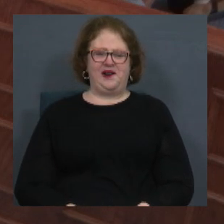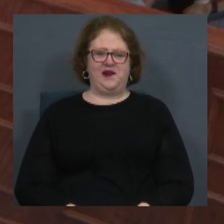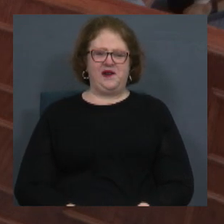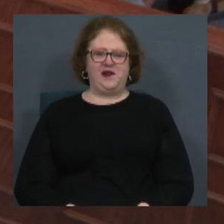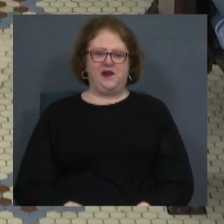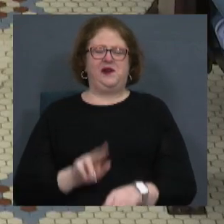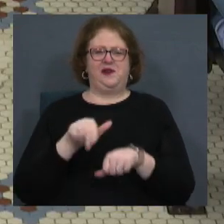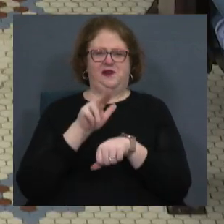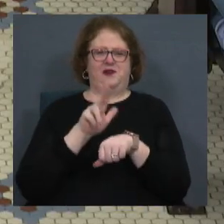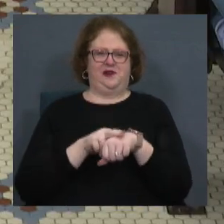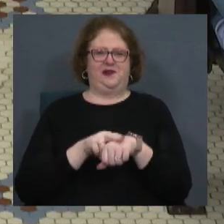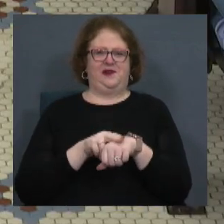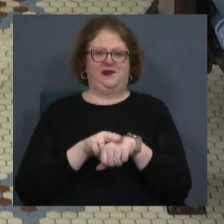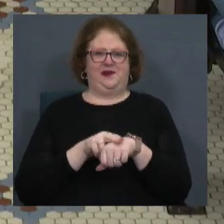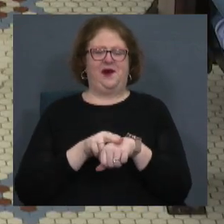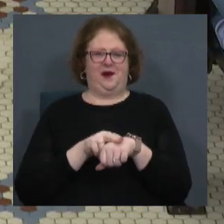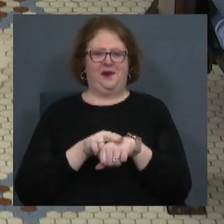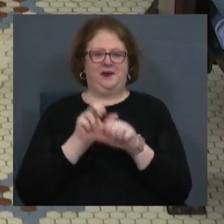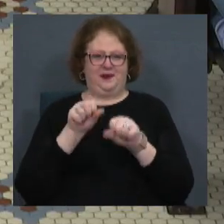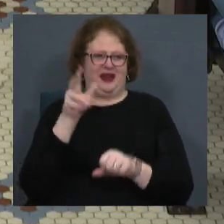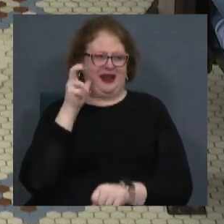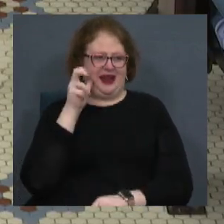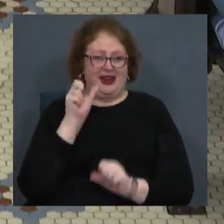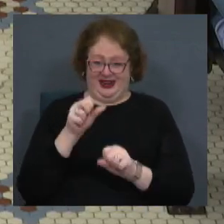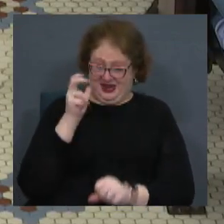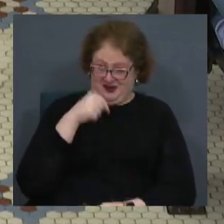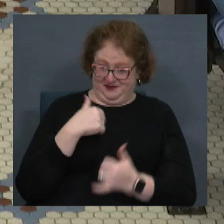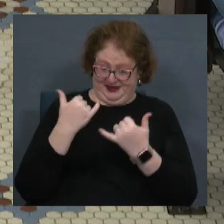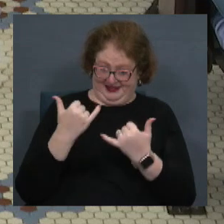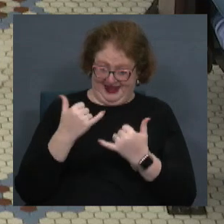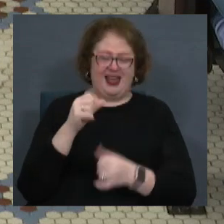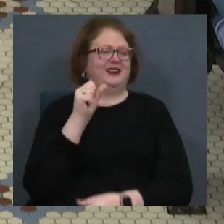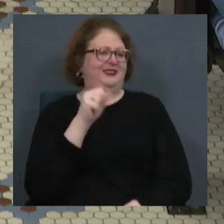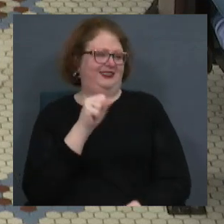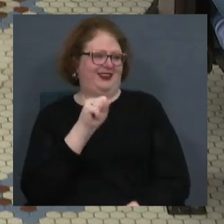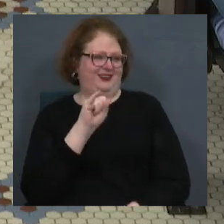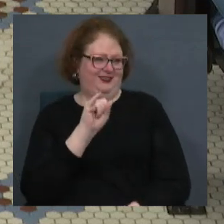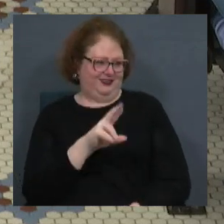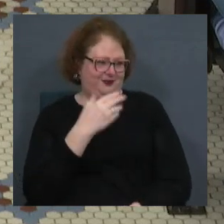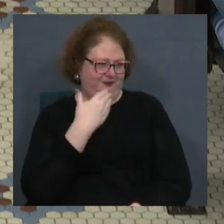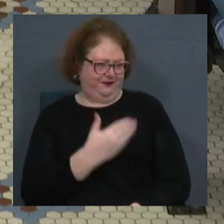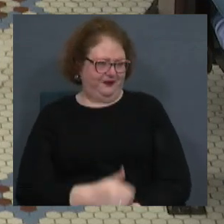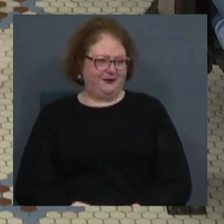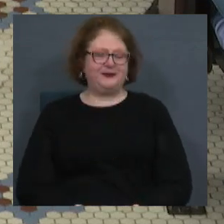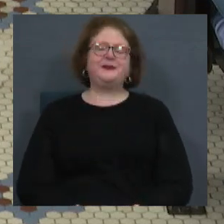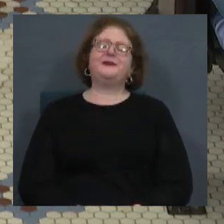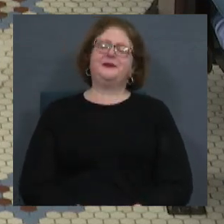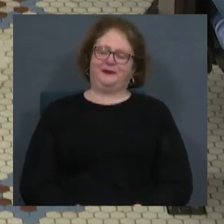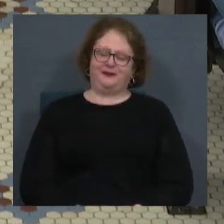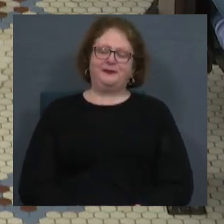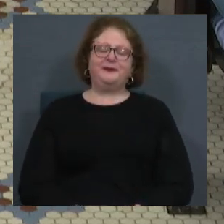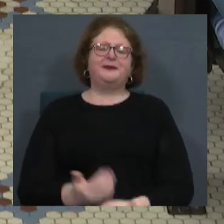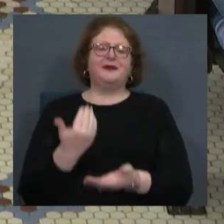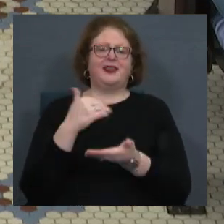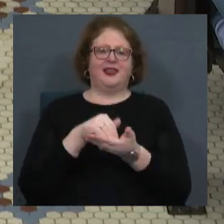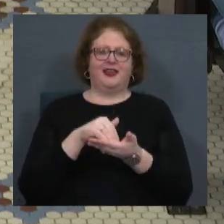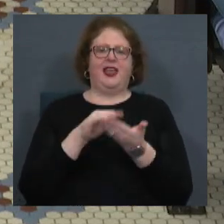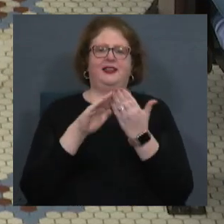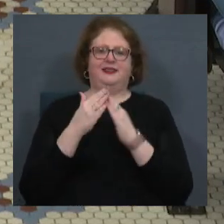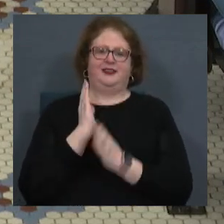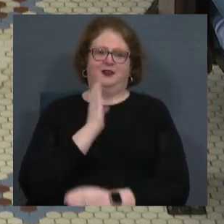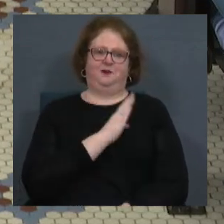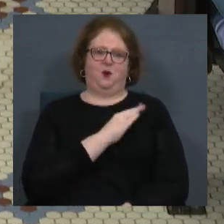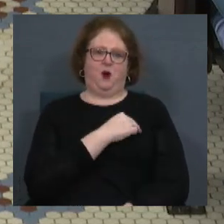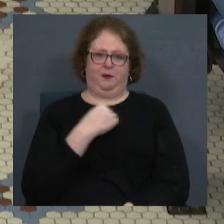Okay. All right, thank you. Can you hear me now, Mr. Mayor? Yes, sir. Okay, thank you so much. Once again, to the City Board members,